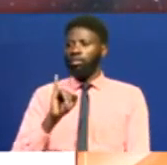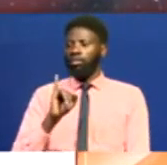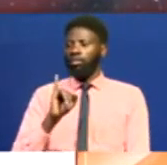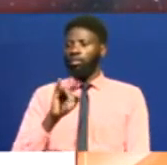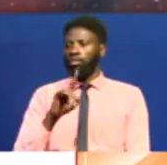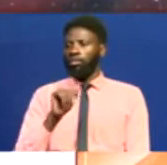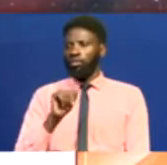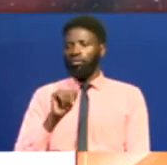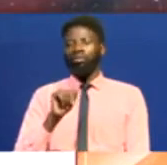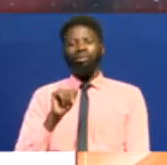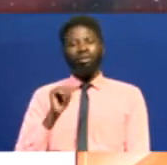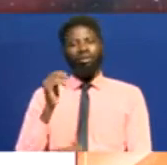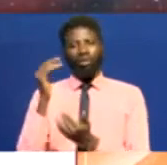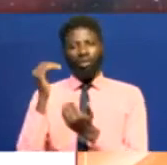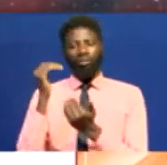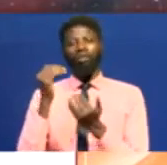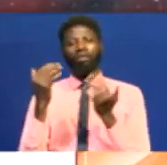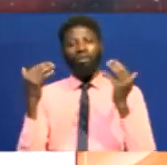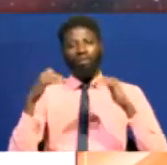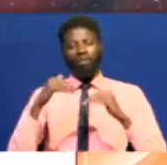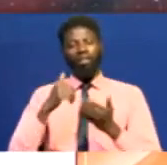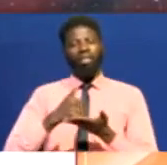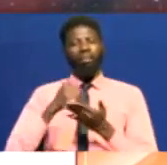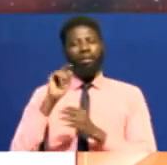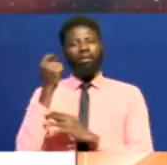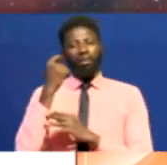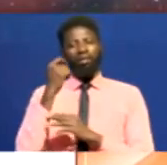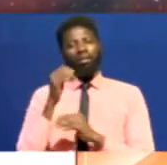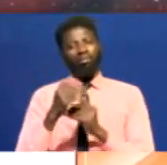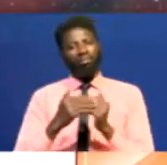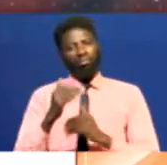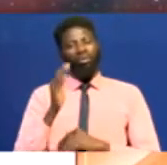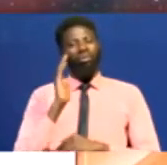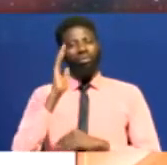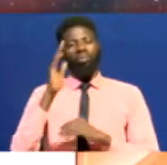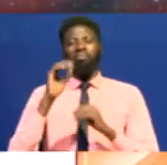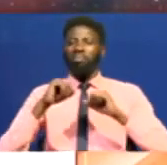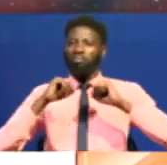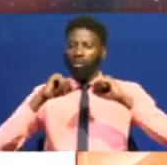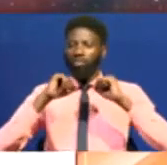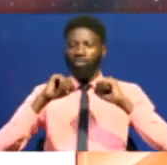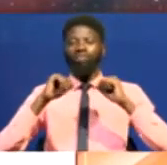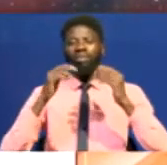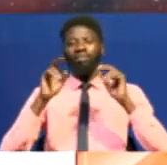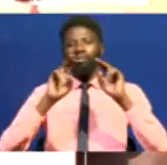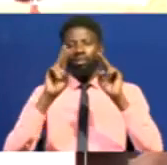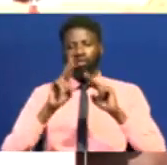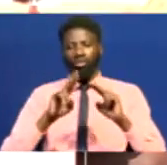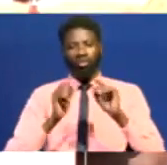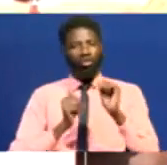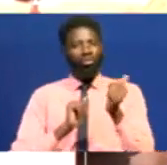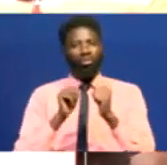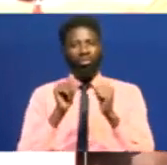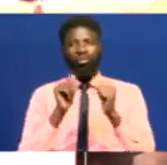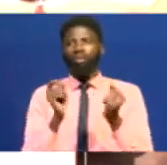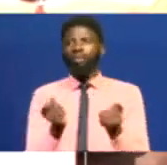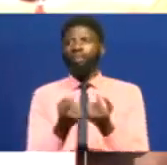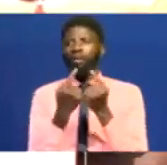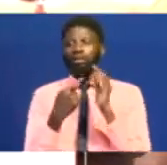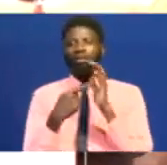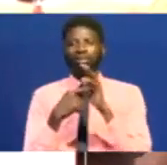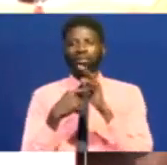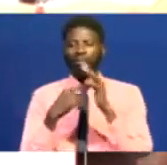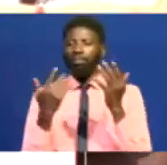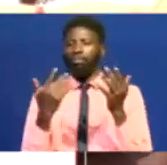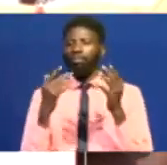will lay a foundation for Kenya to host major international sporting events like the World Cup. Let's take a listen.